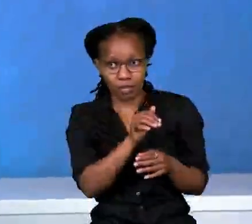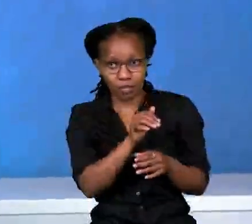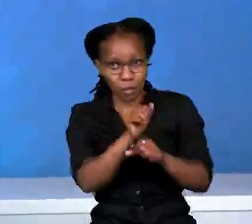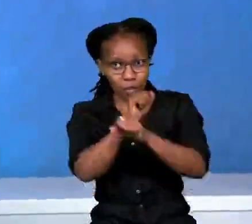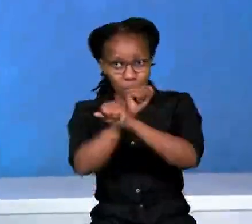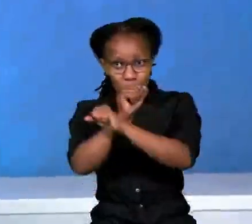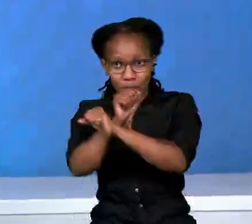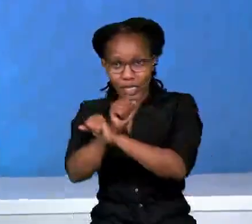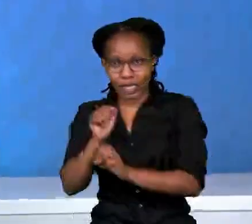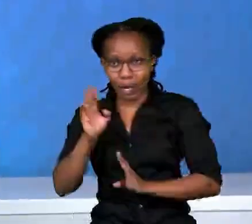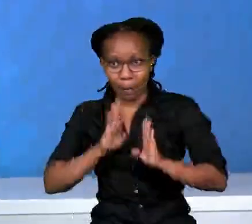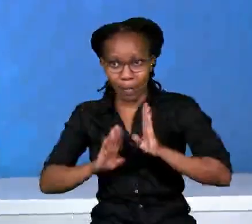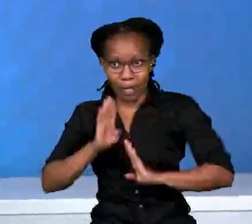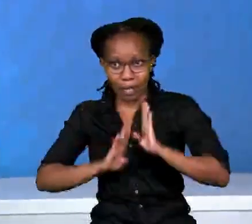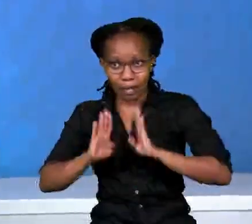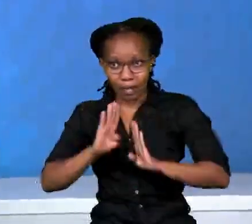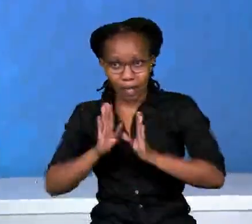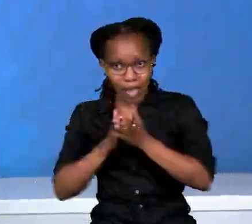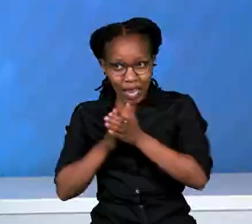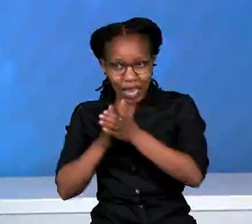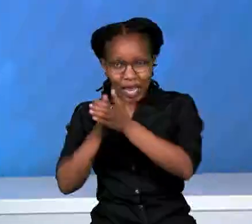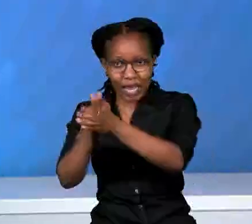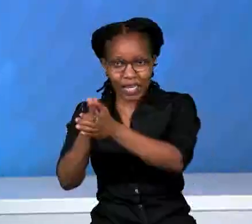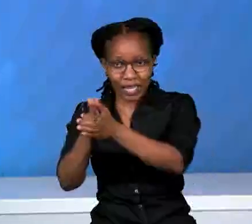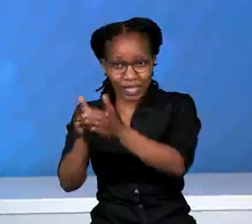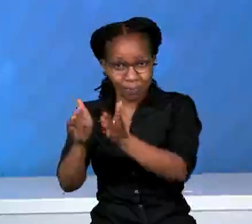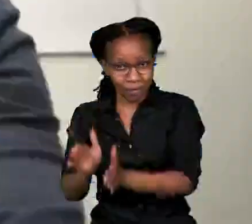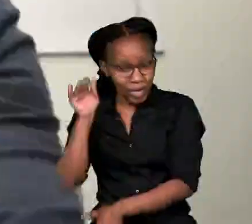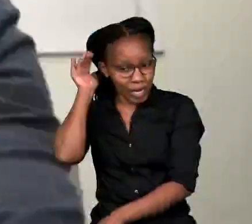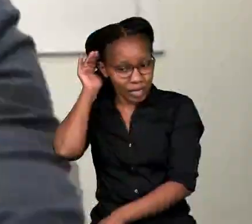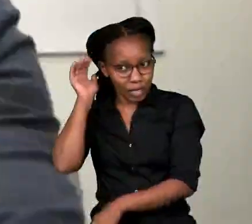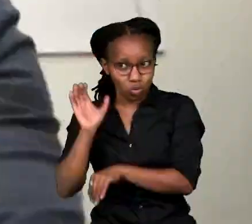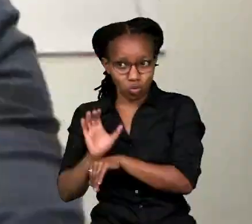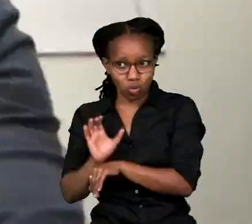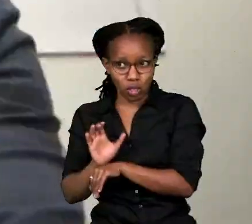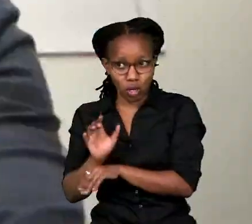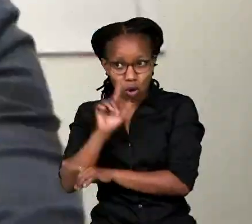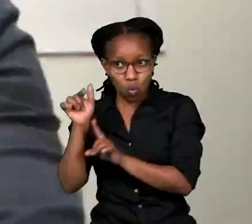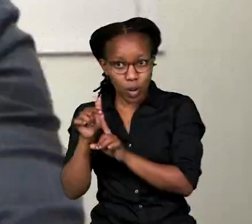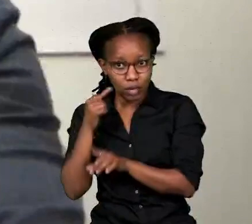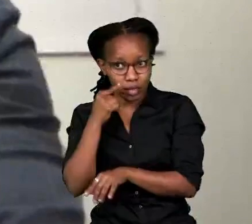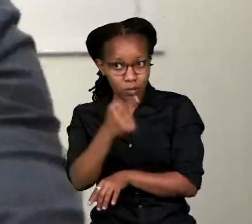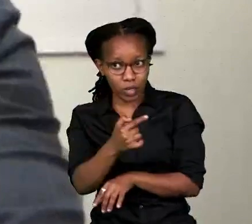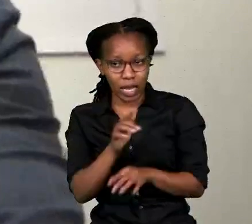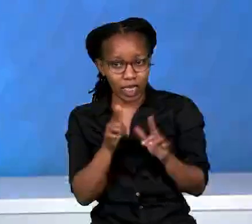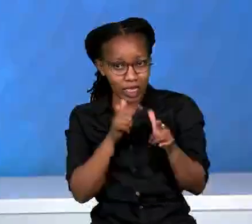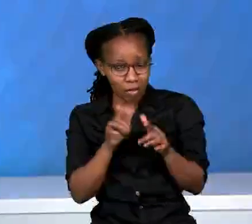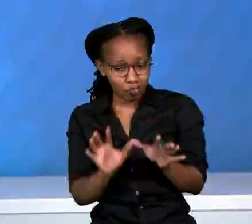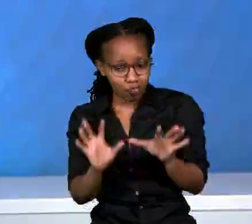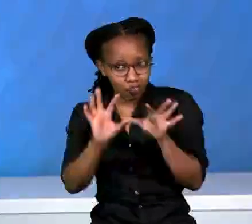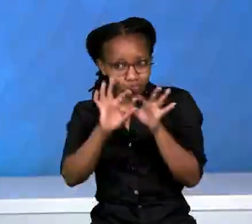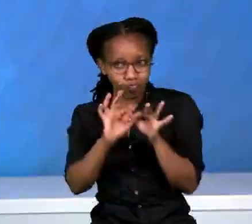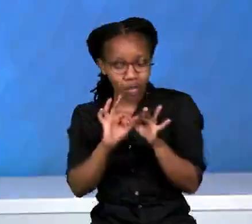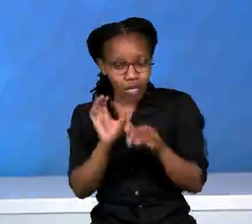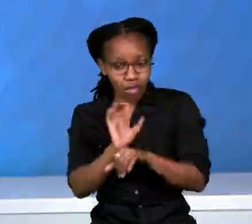Mm. That leadership would listen to you, all right? When you spoke in oneness that the church